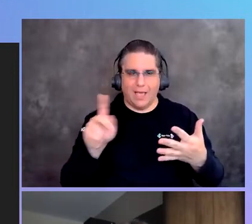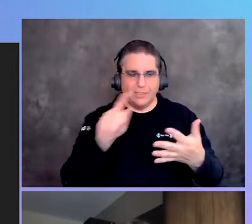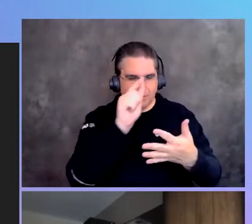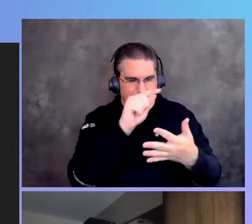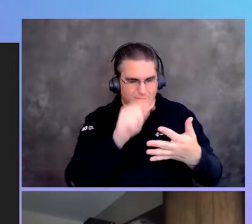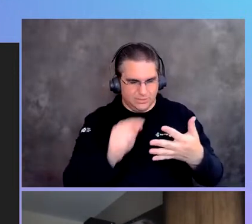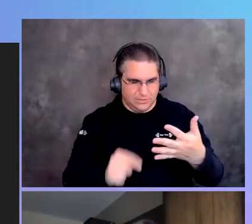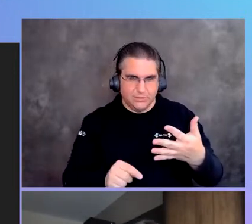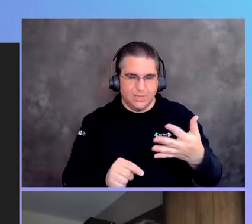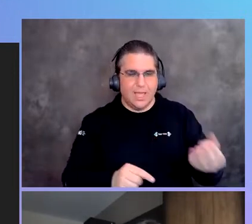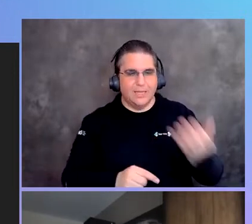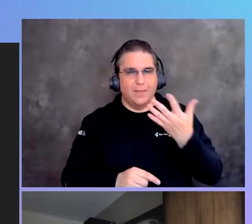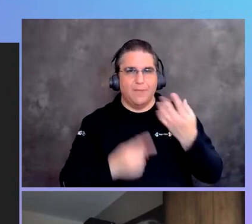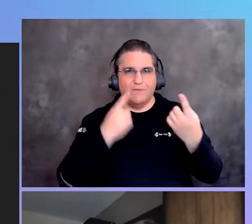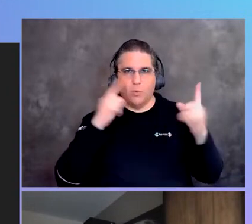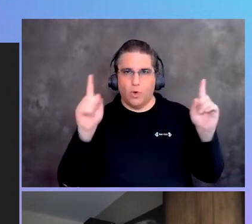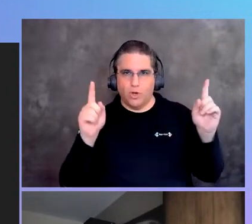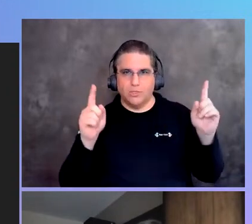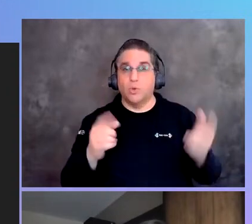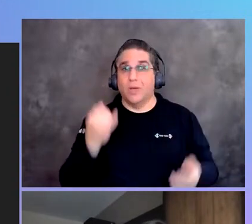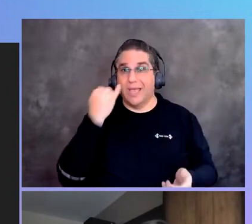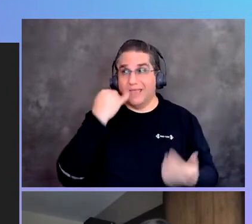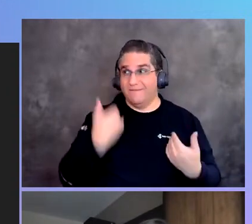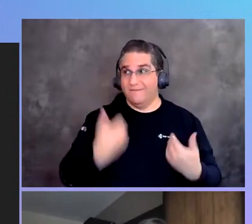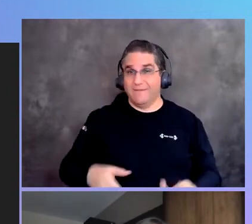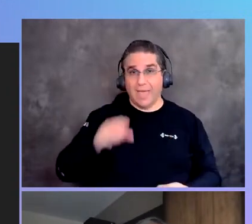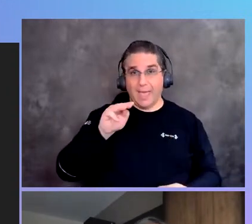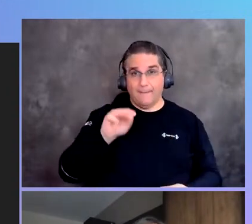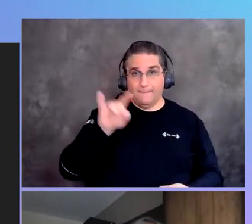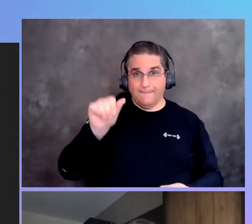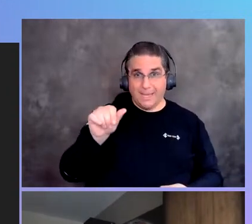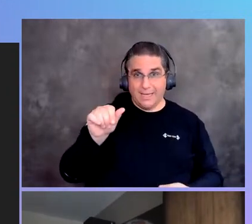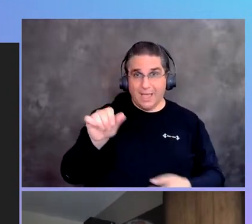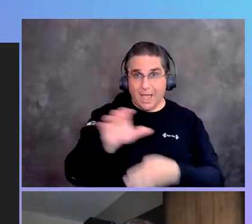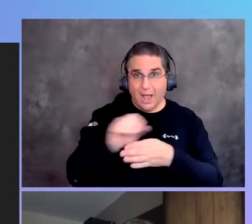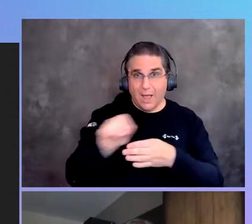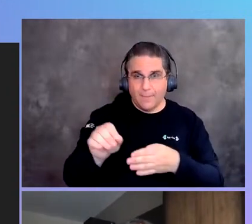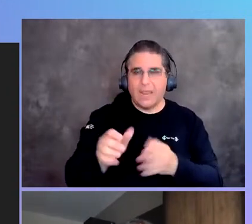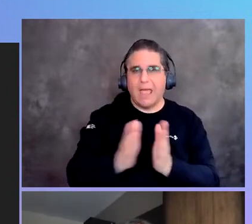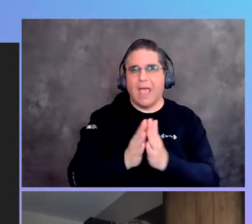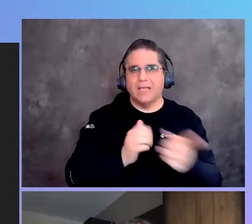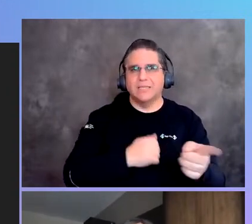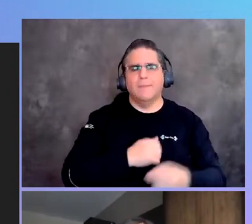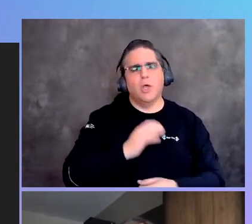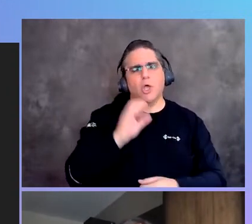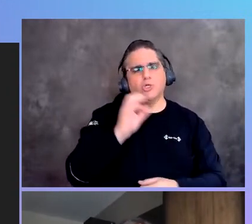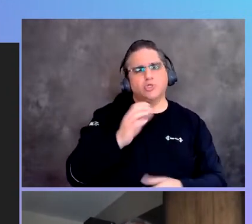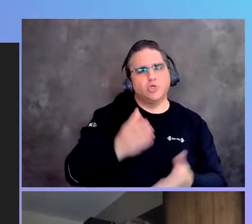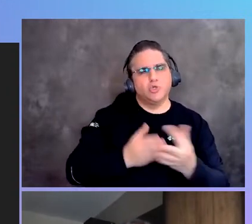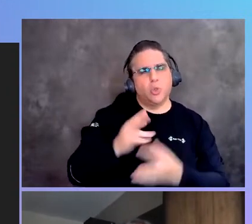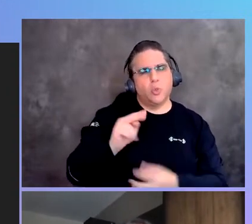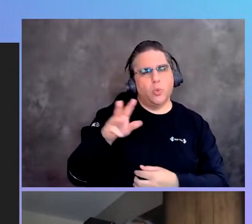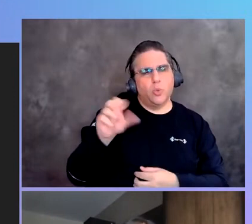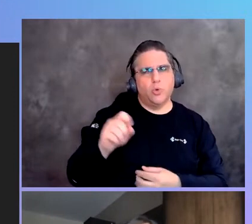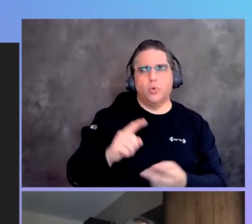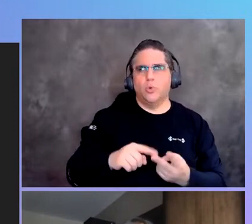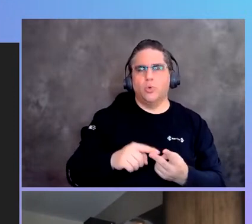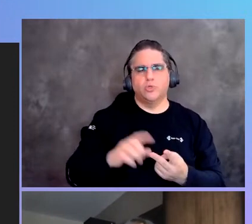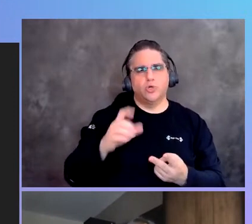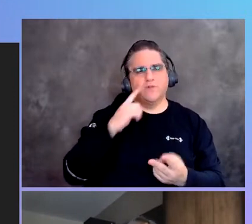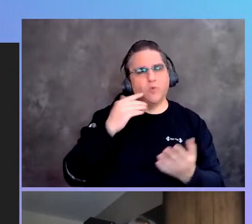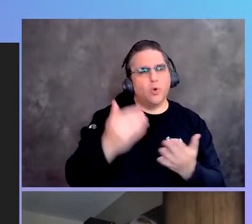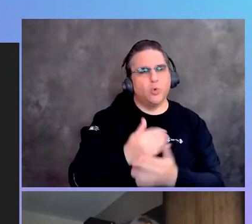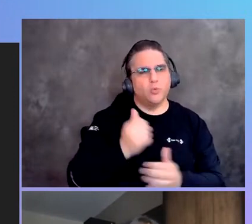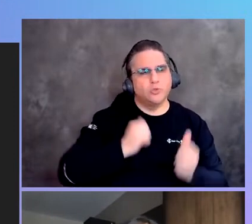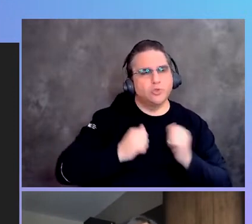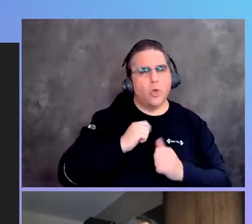a media company, it might be things like searching for local news, browsing new shows, or even things